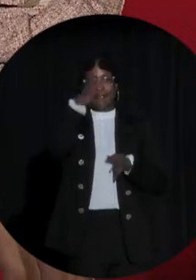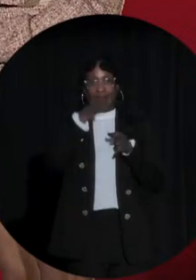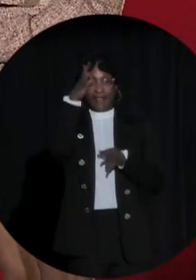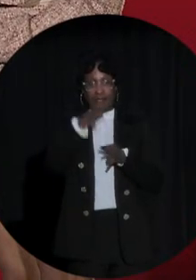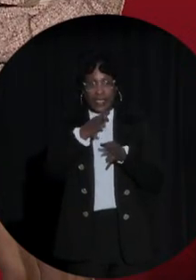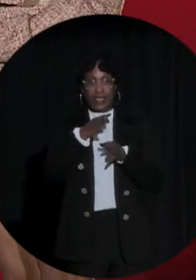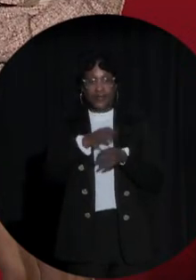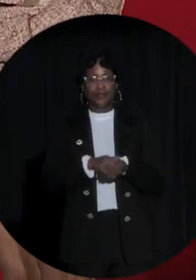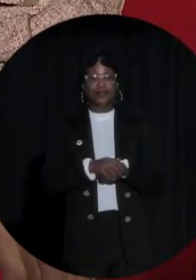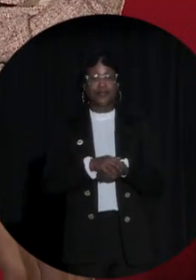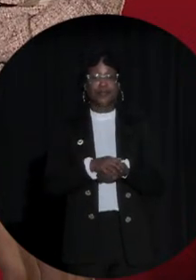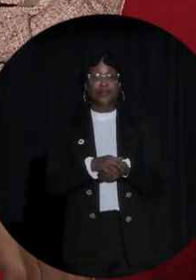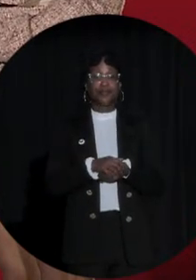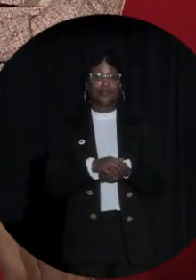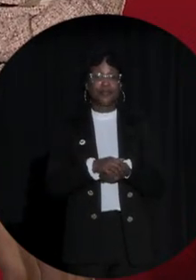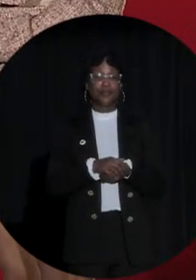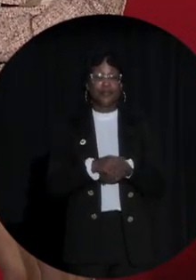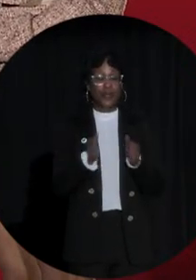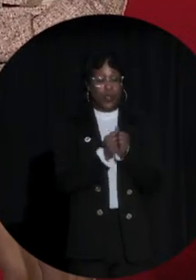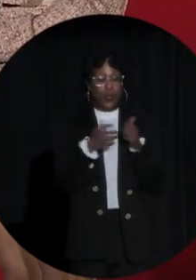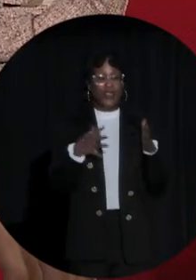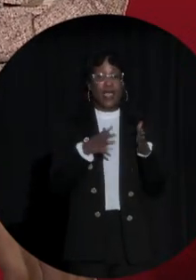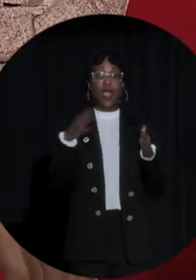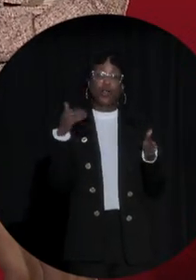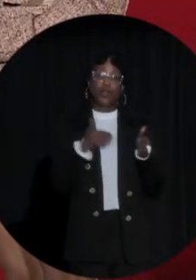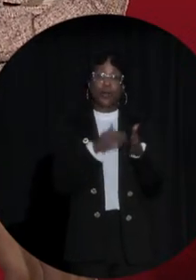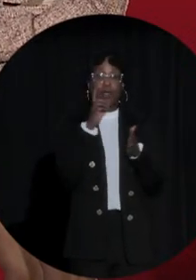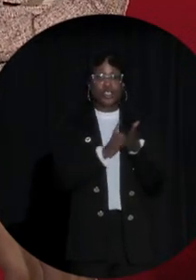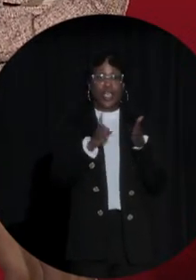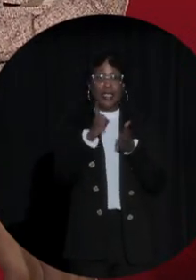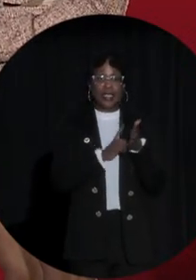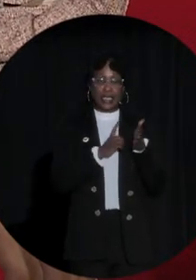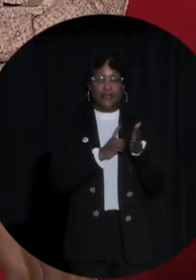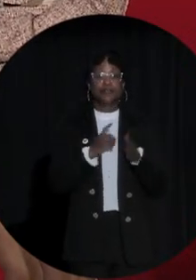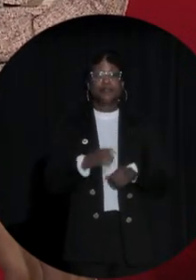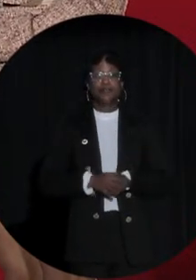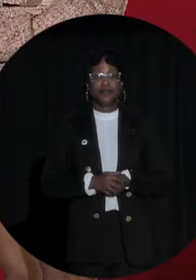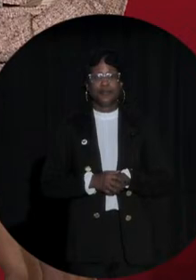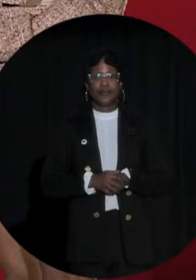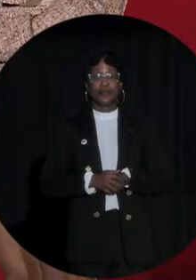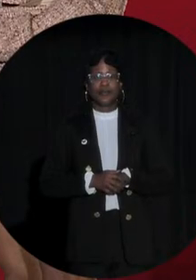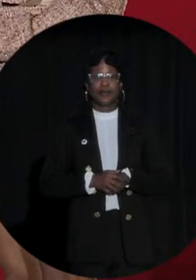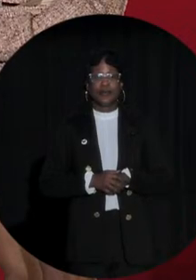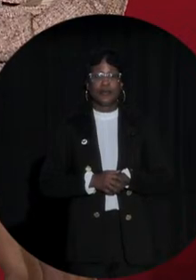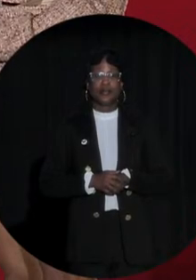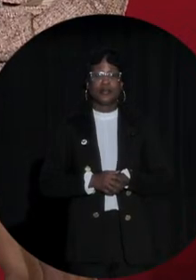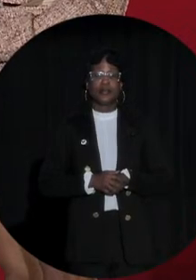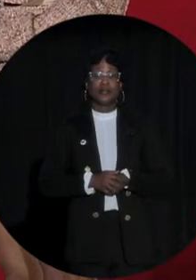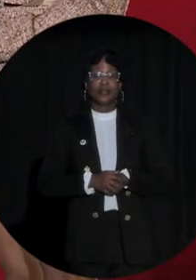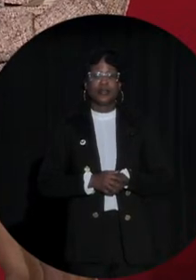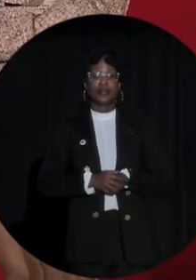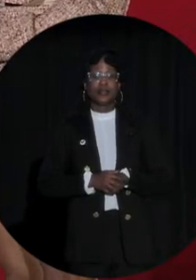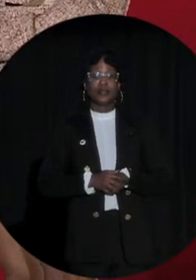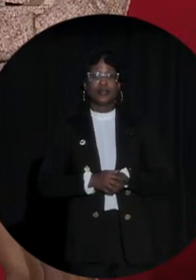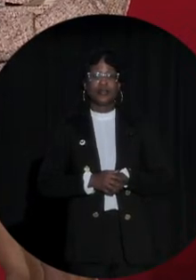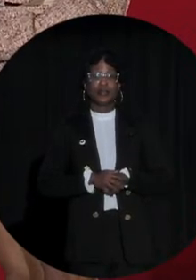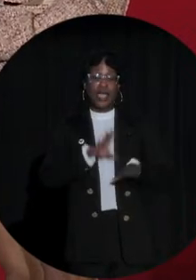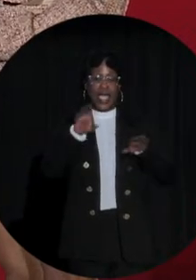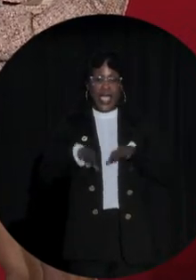faithfully. Without partiality or prejudice. Without partiality or prejudice. Execute the office of